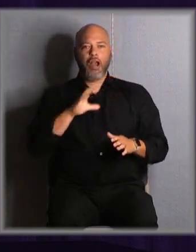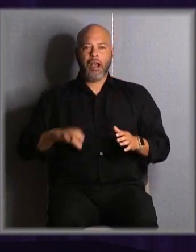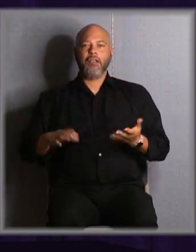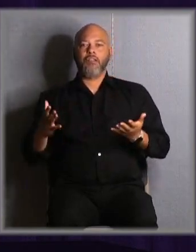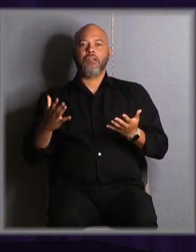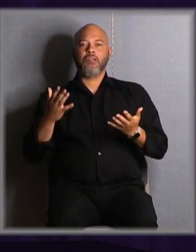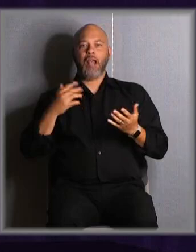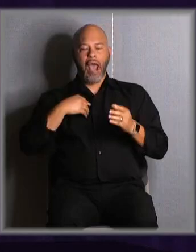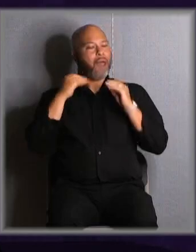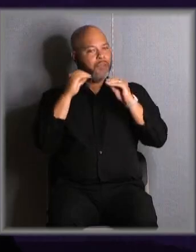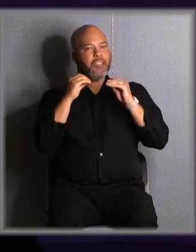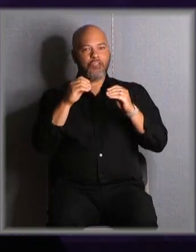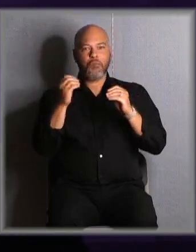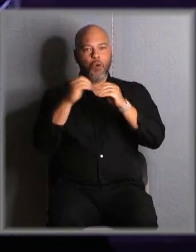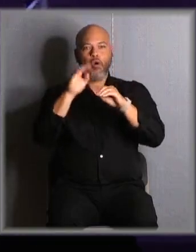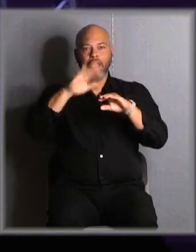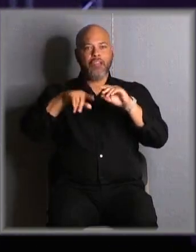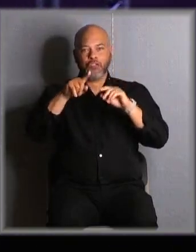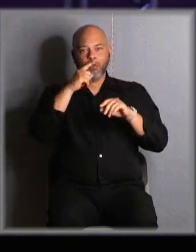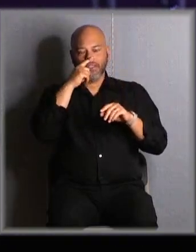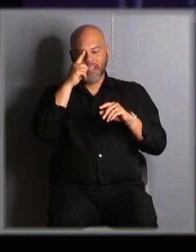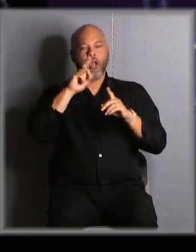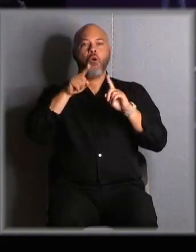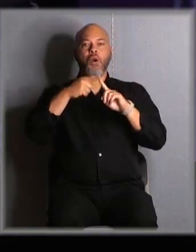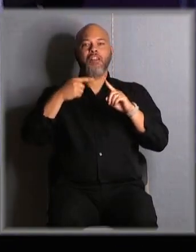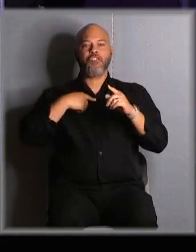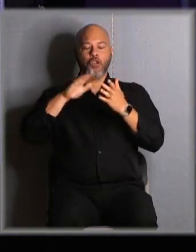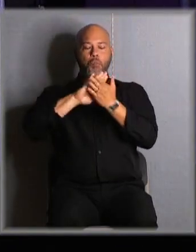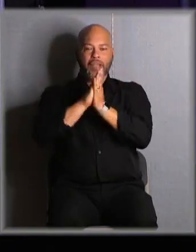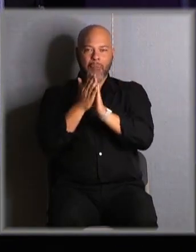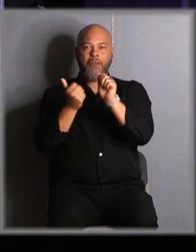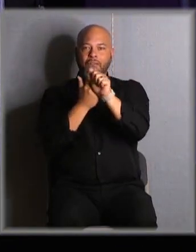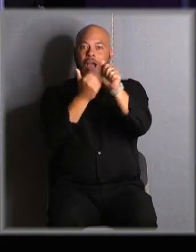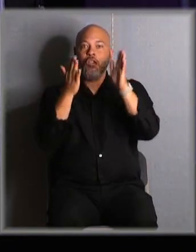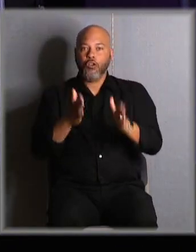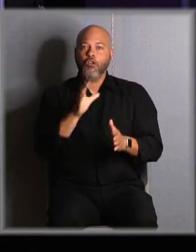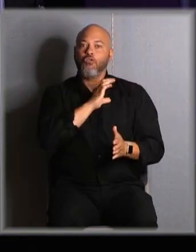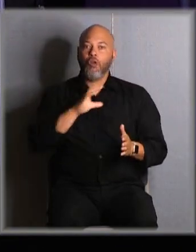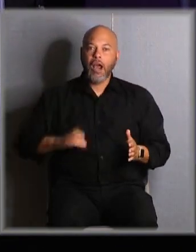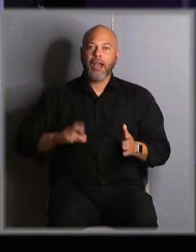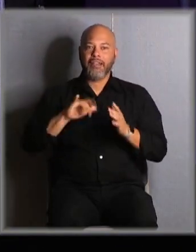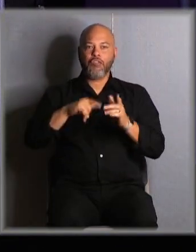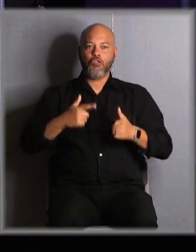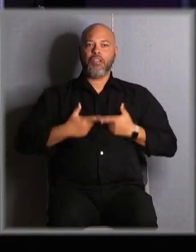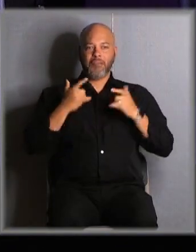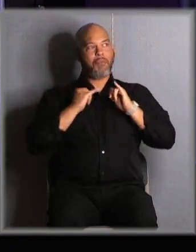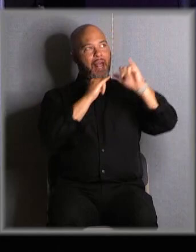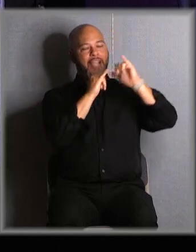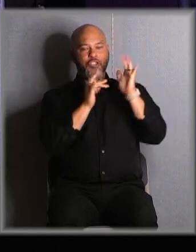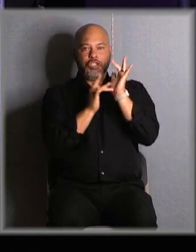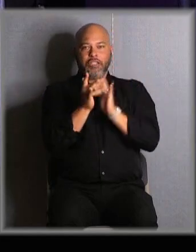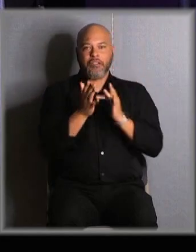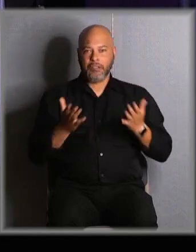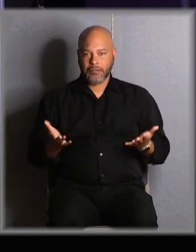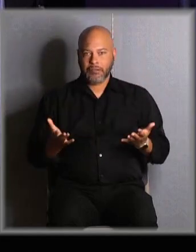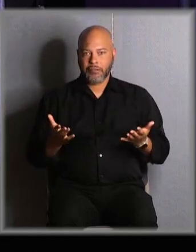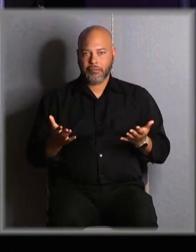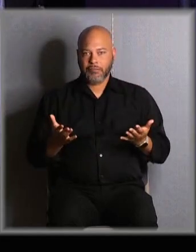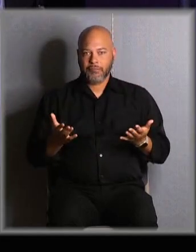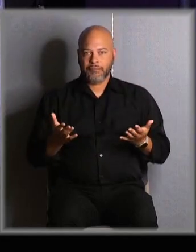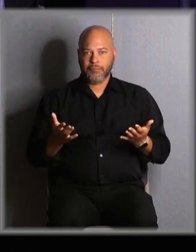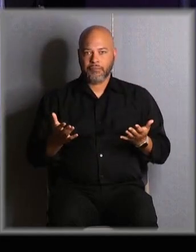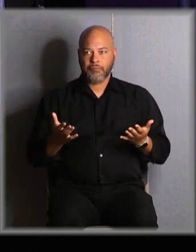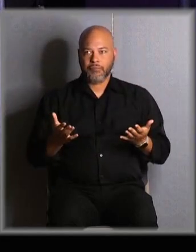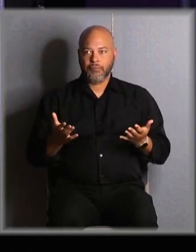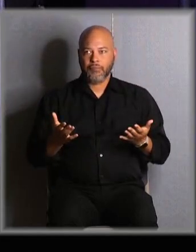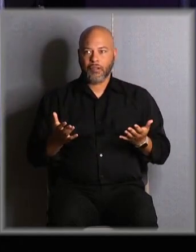that I'm teaching more than y'all, amen. When you become a disciple, that means you're living to be like Jesus. Do I